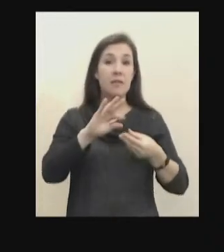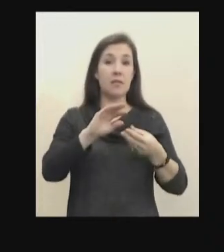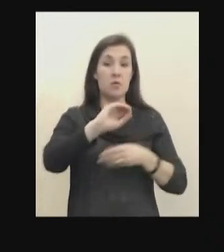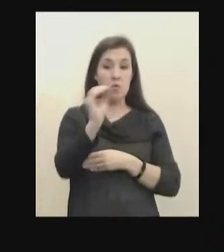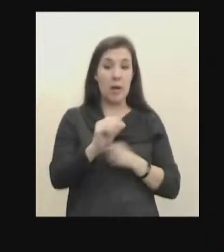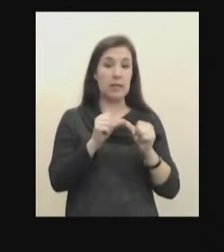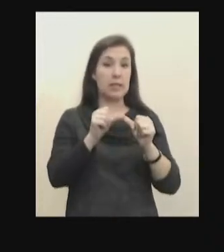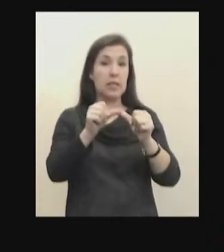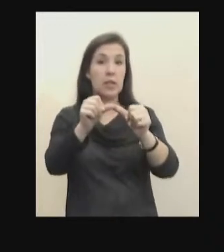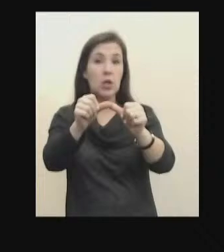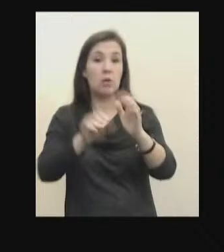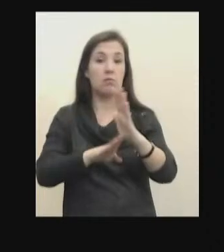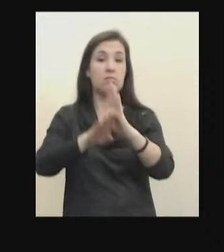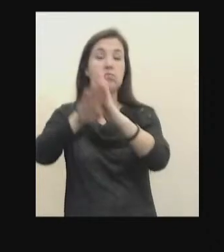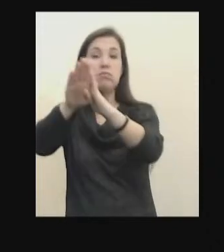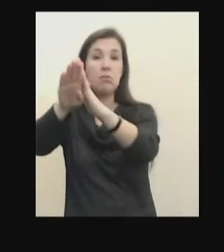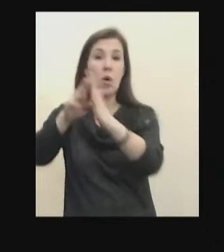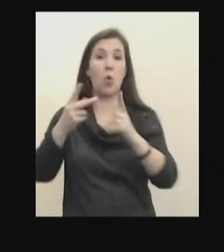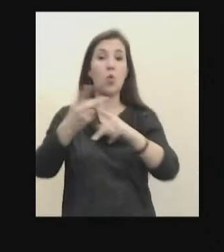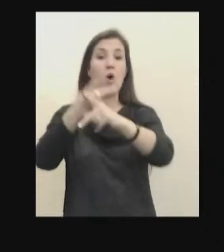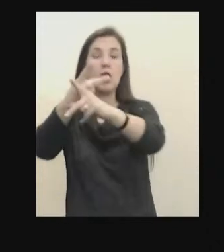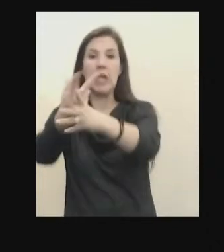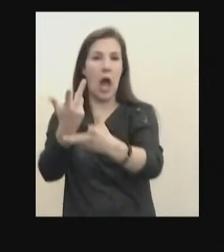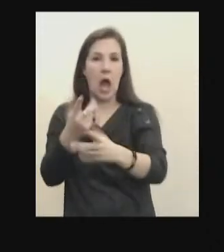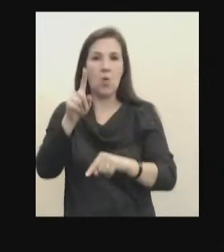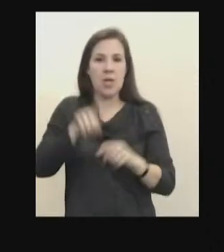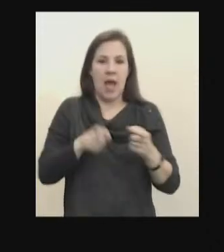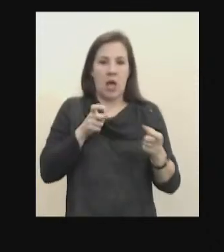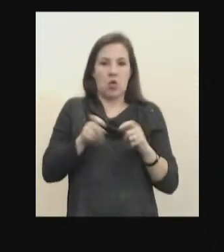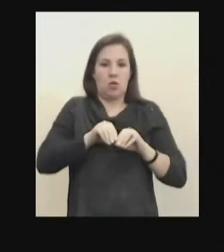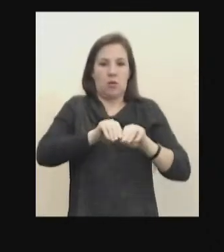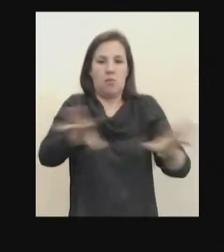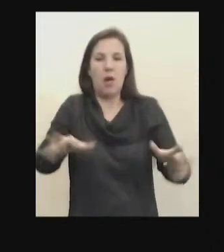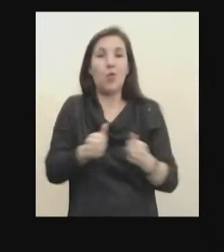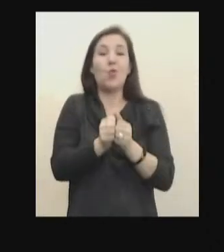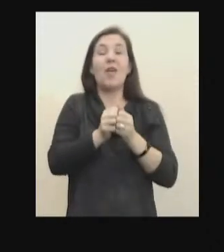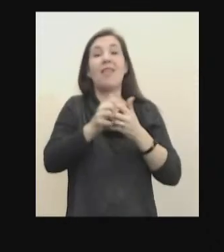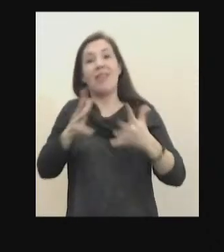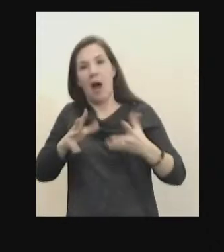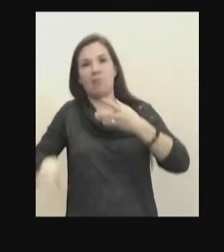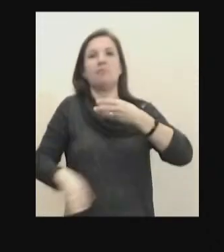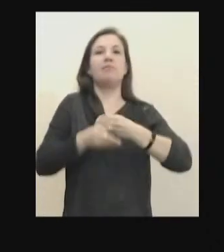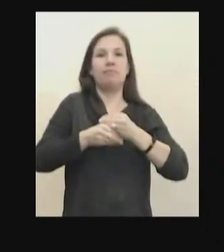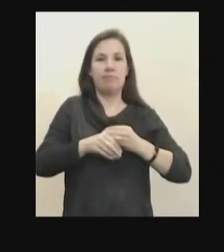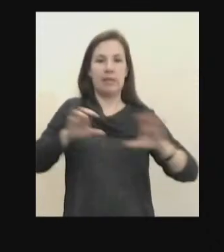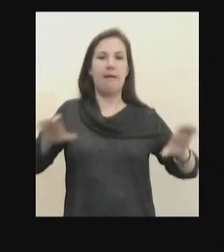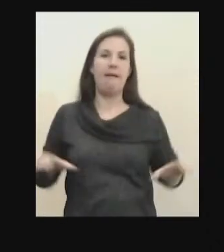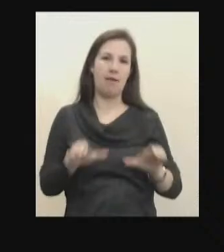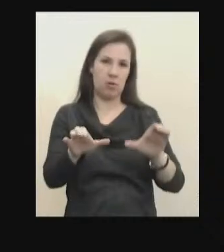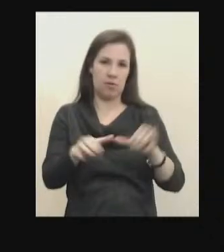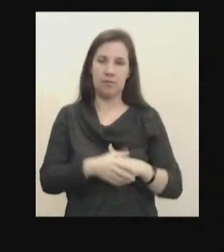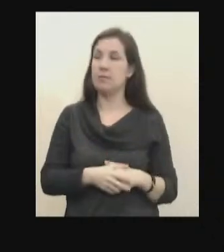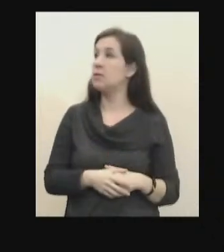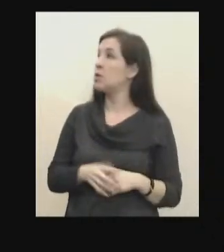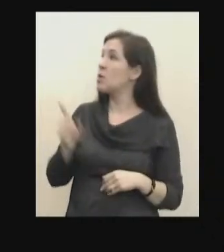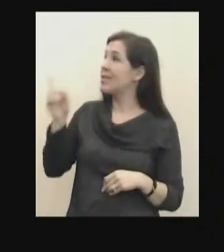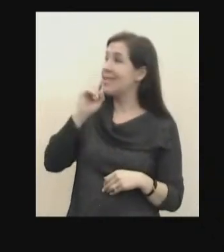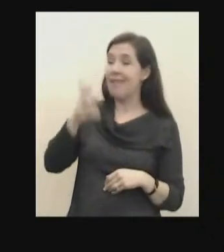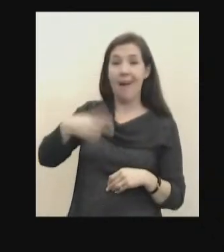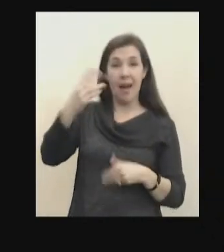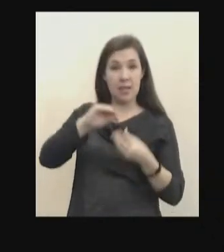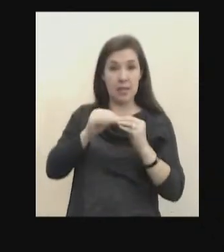we may not be able to control the further spread without significant other action being taken. And I want to point you to the highest numbers on this